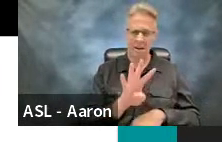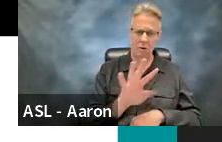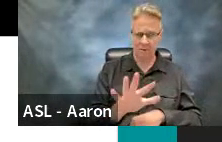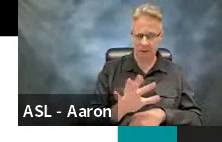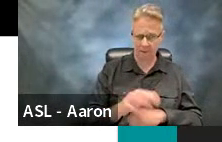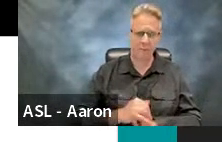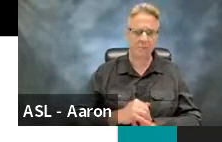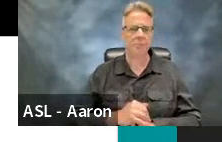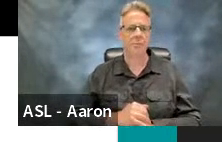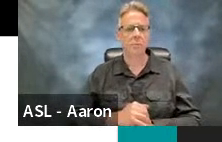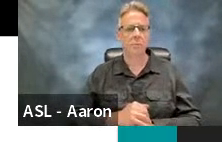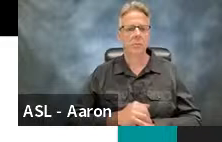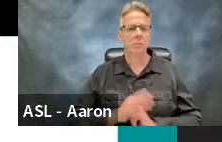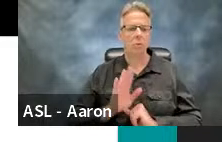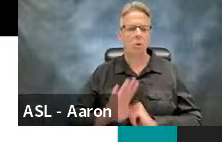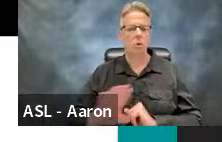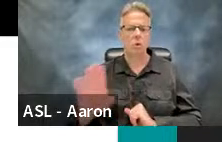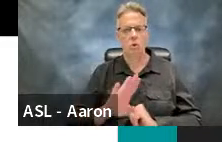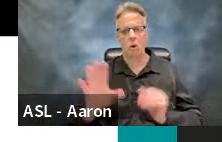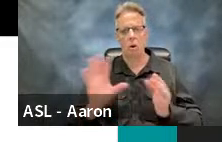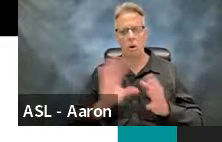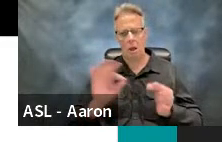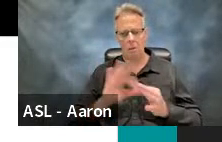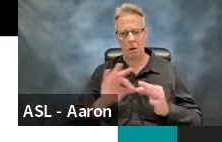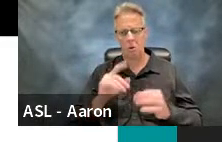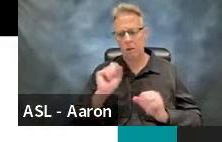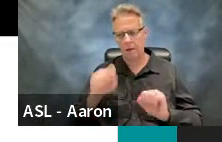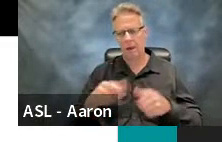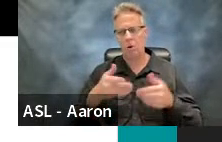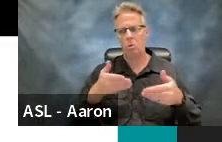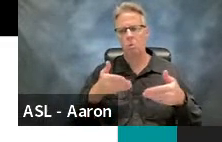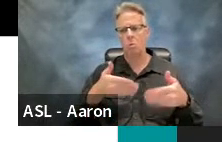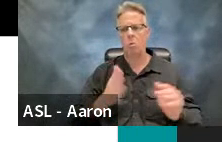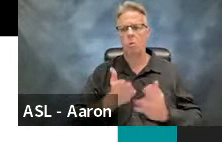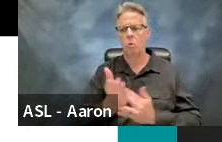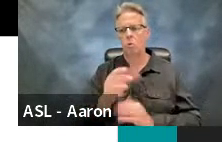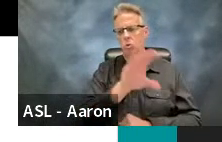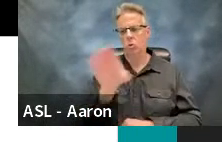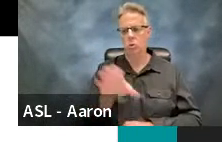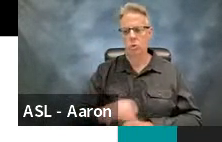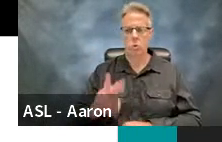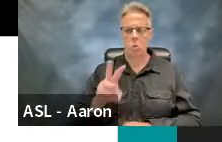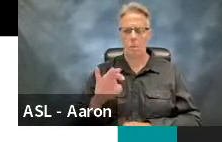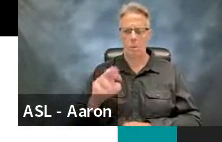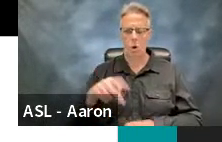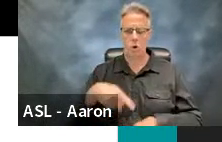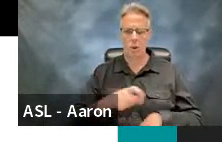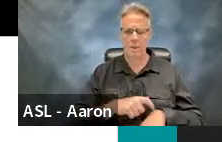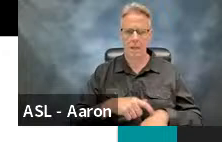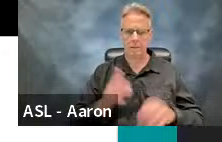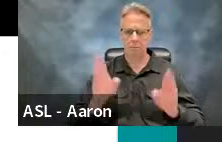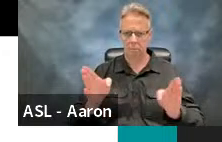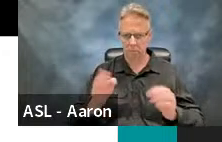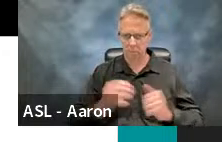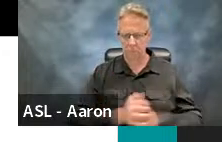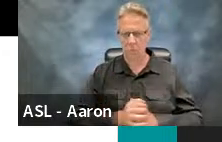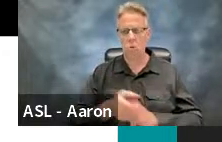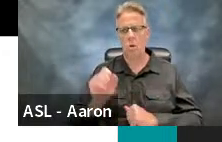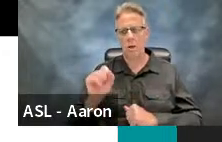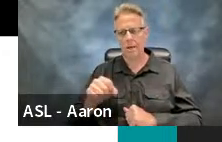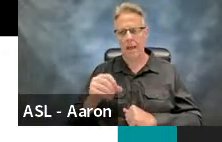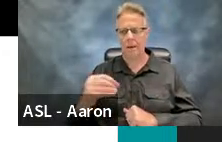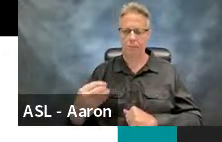p.m. Verbal public comment will be welcome in the Zoom webinar during the designated time with the option to turn on your web